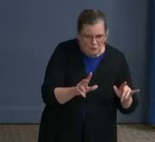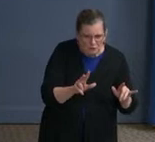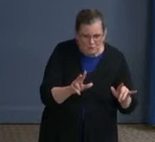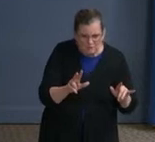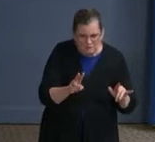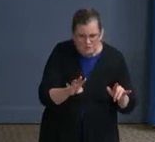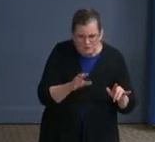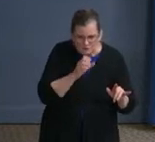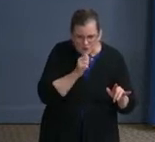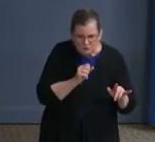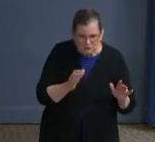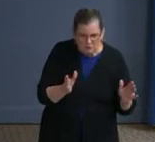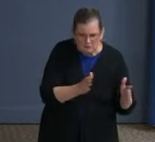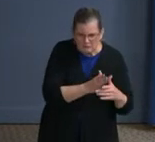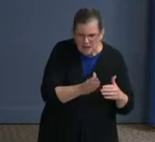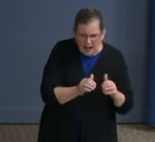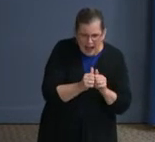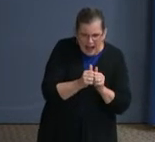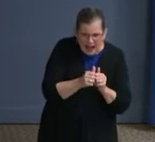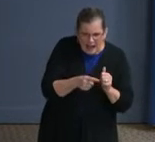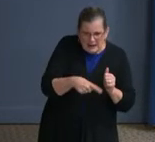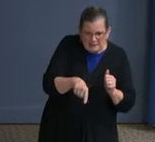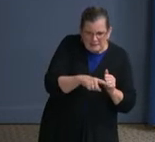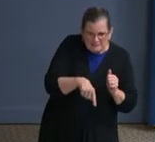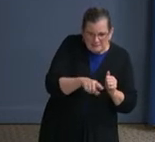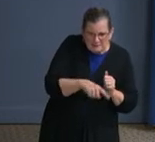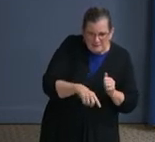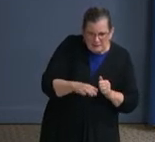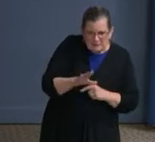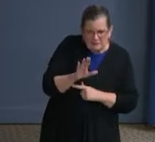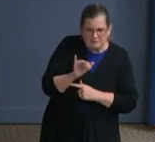population by gender and race.